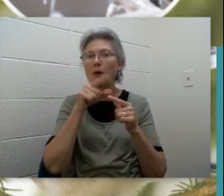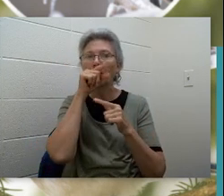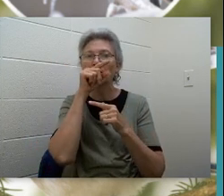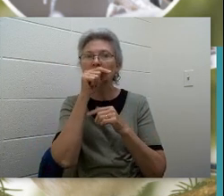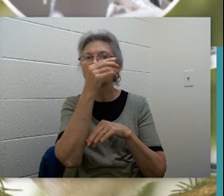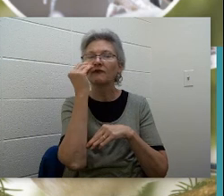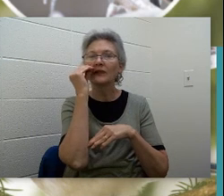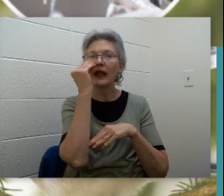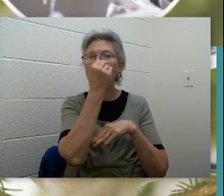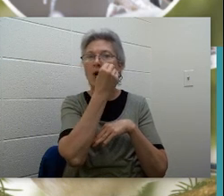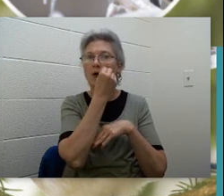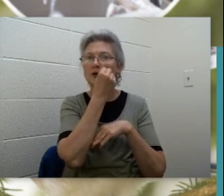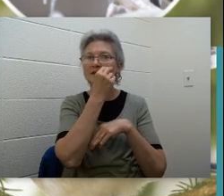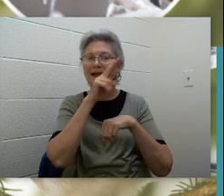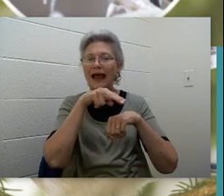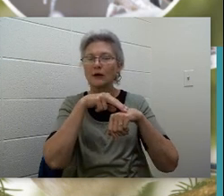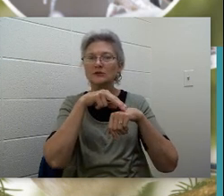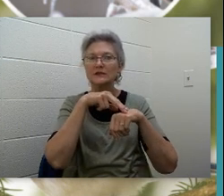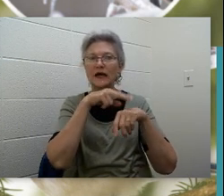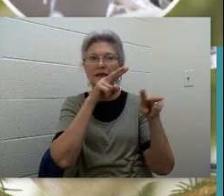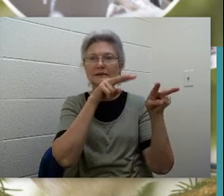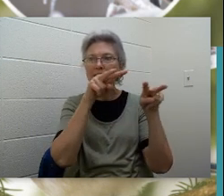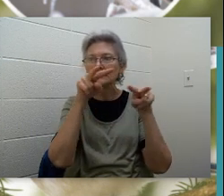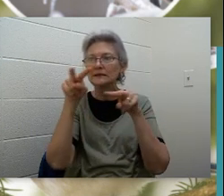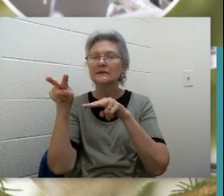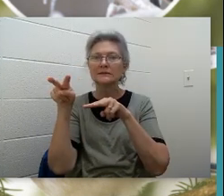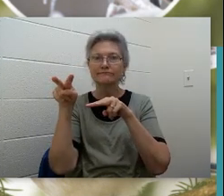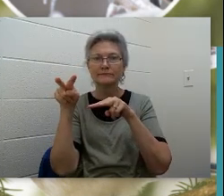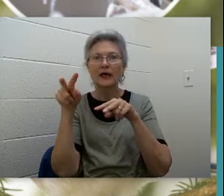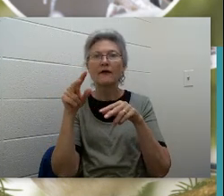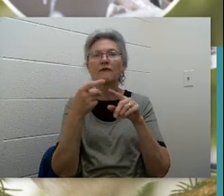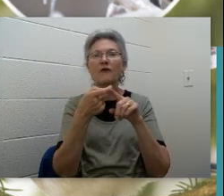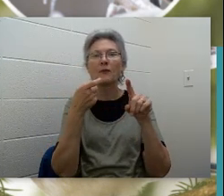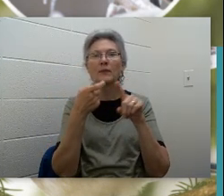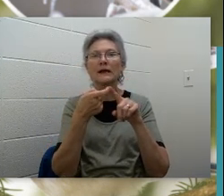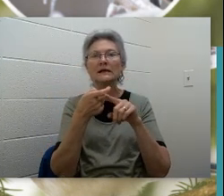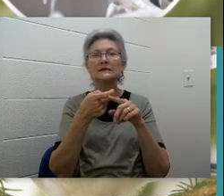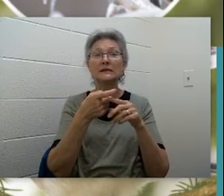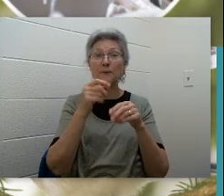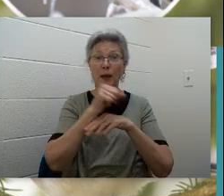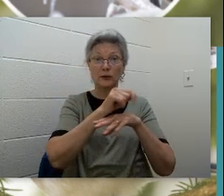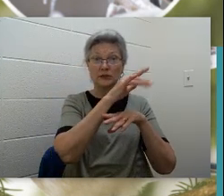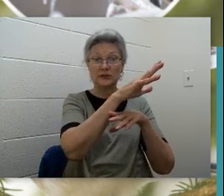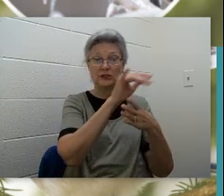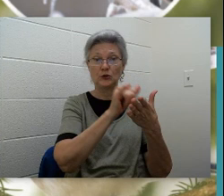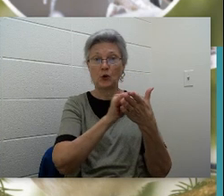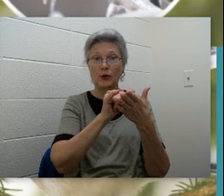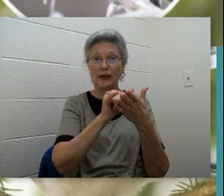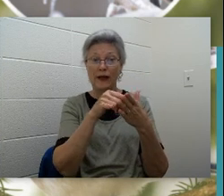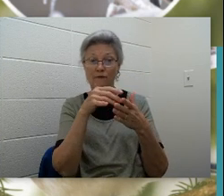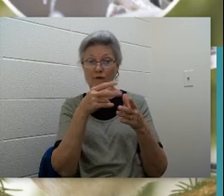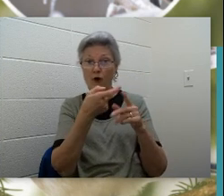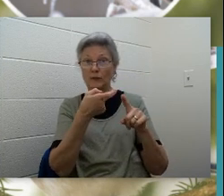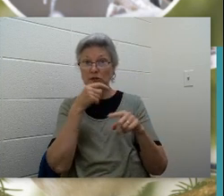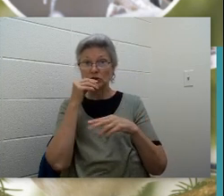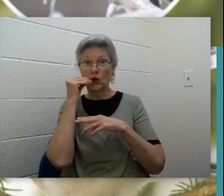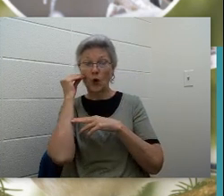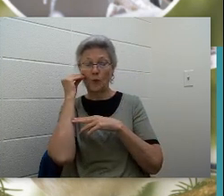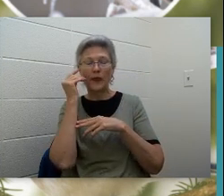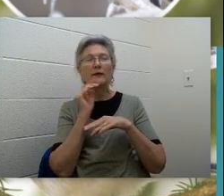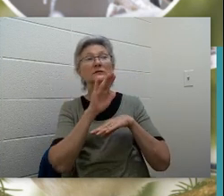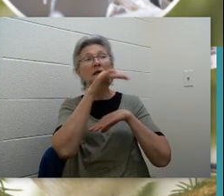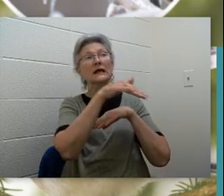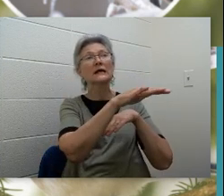from his home in the Catskill Mountains of New York. Of his beloved home, Burroughs said, "Those